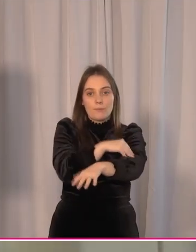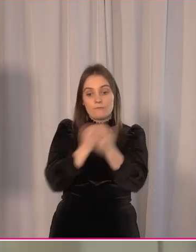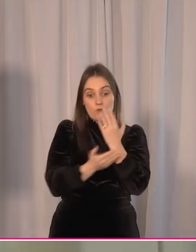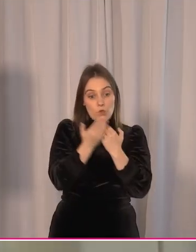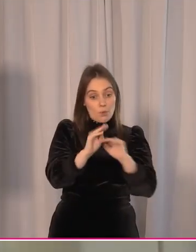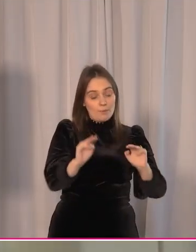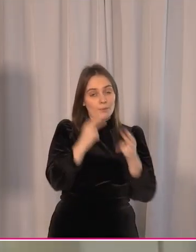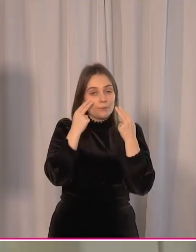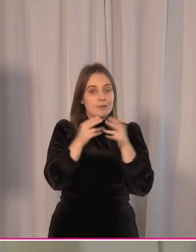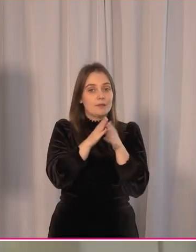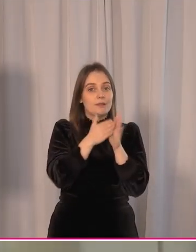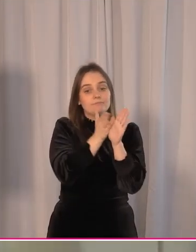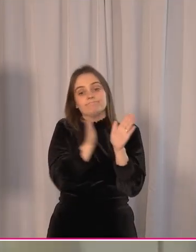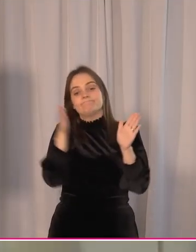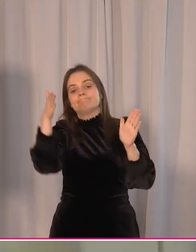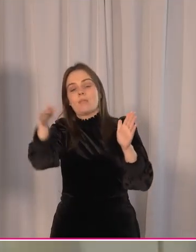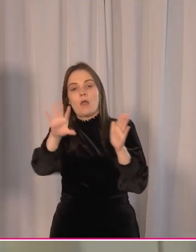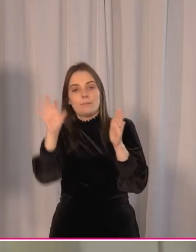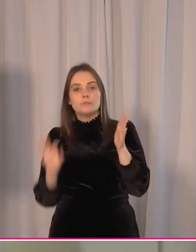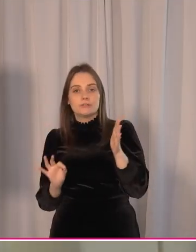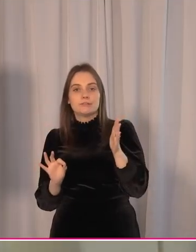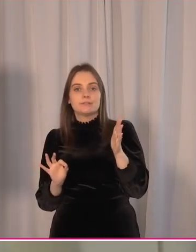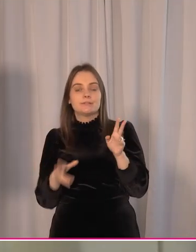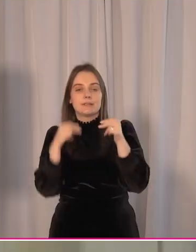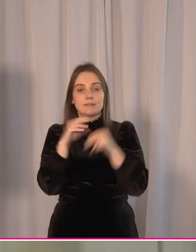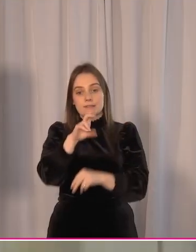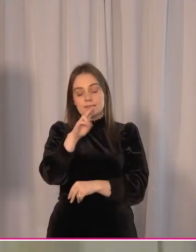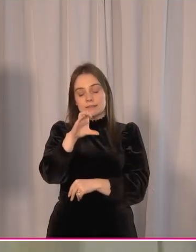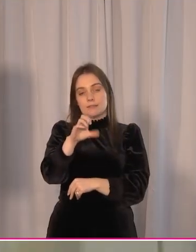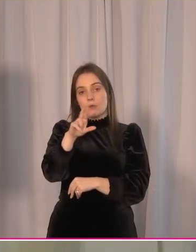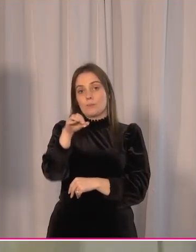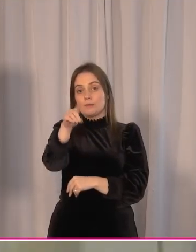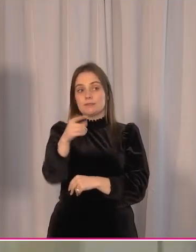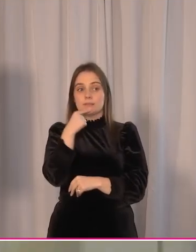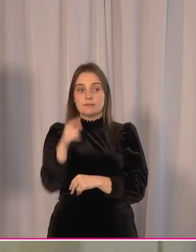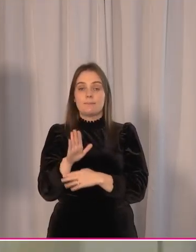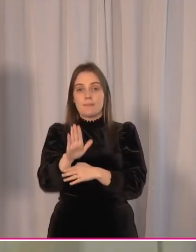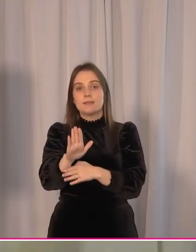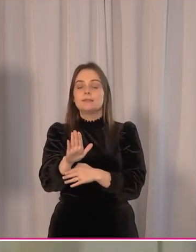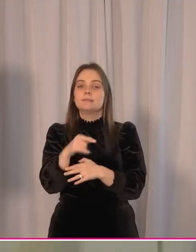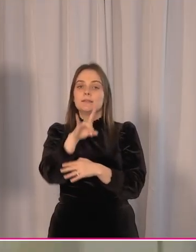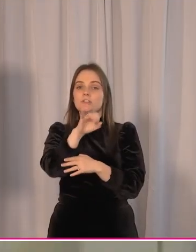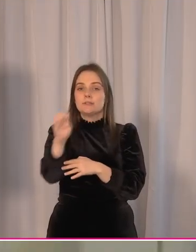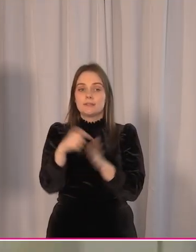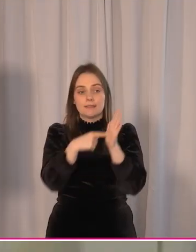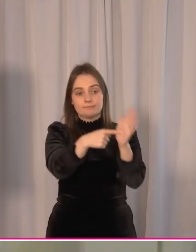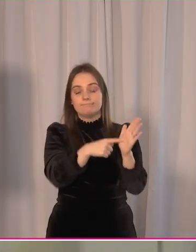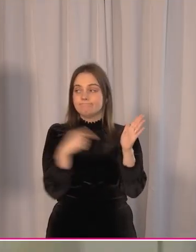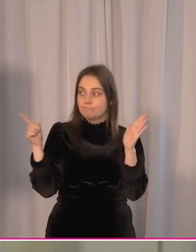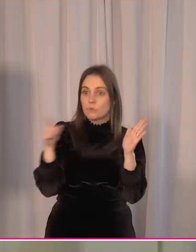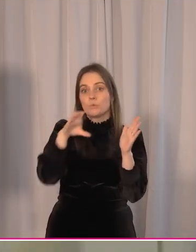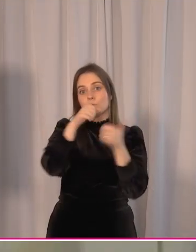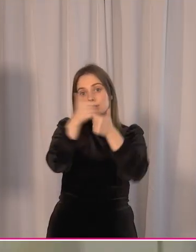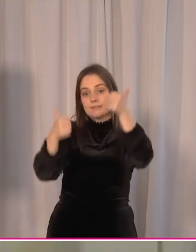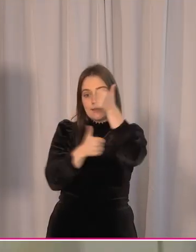We need alternatives to the medical model, and the CRPD mandates the state, mandates HSE, and mandates you as Deputy